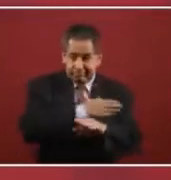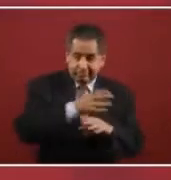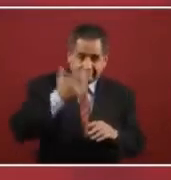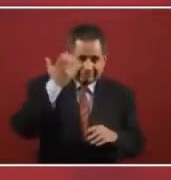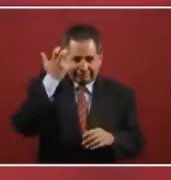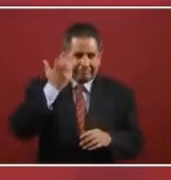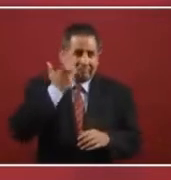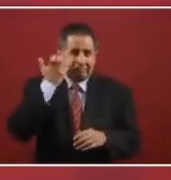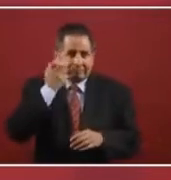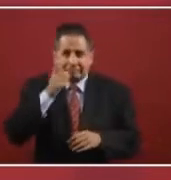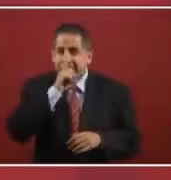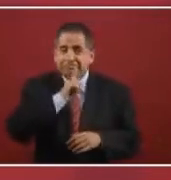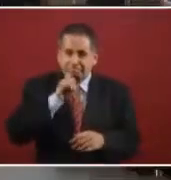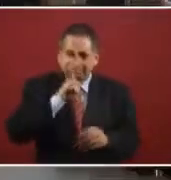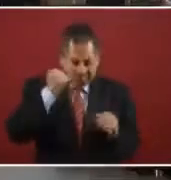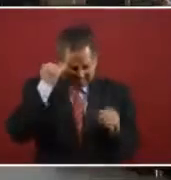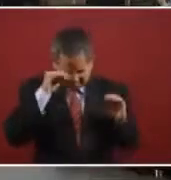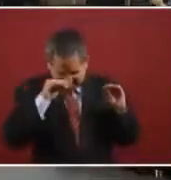cases they were fabricated.